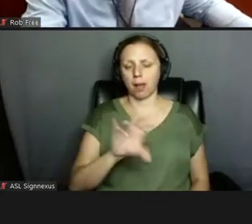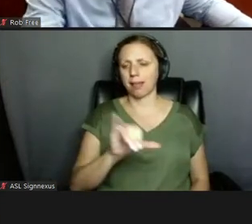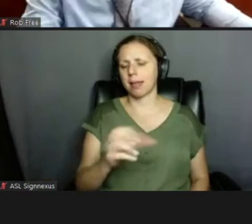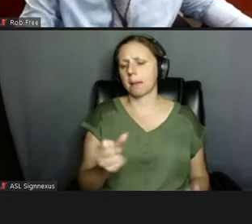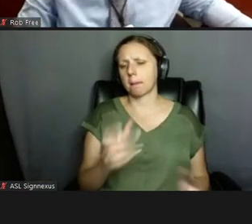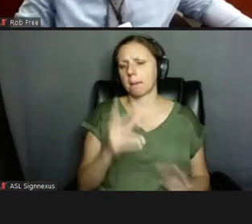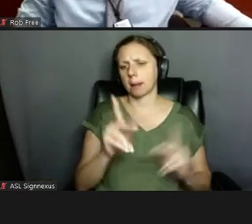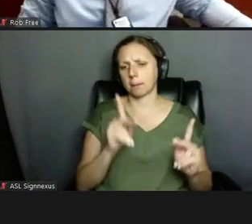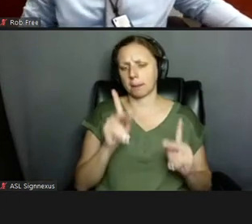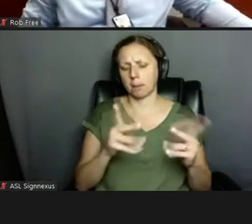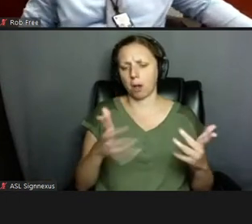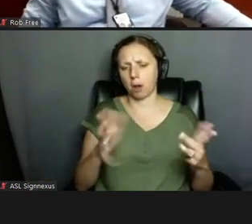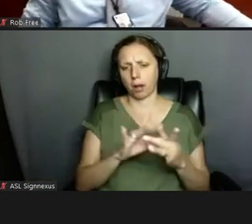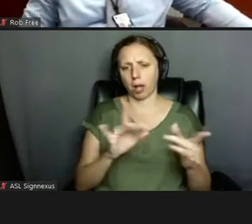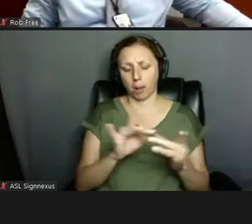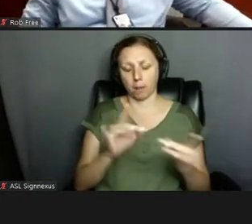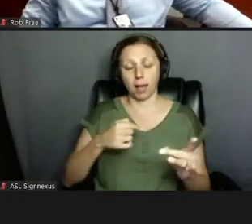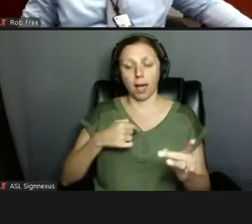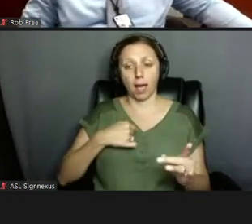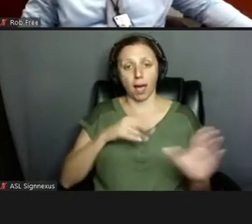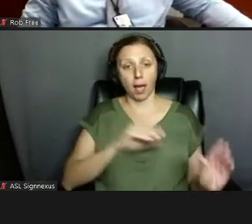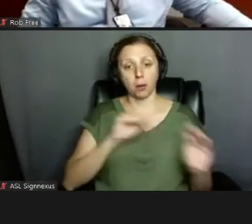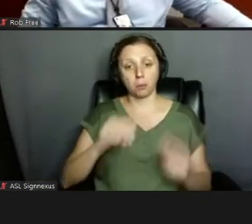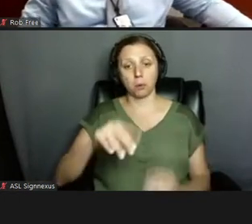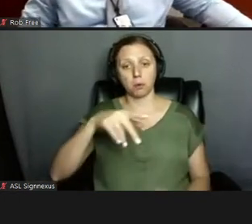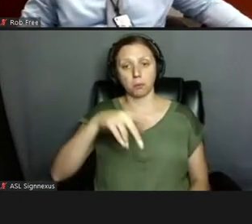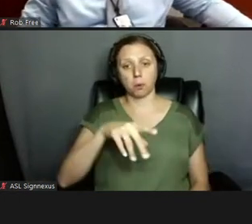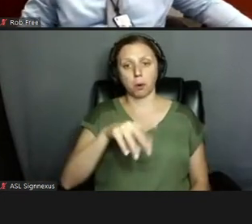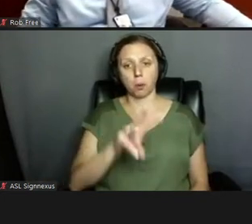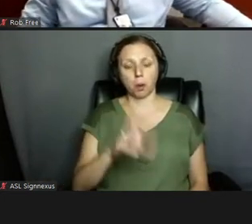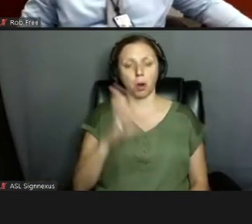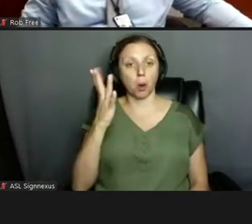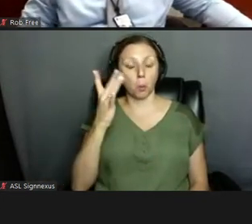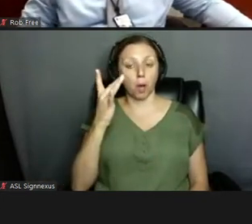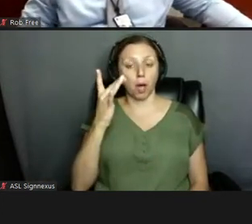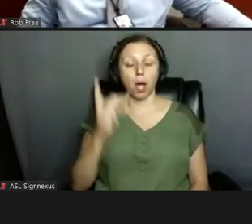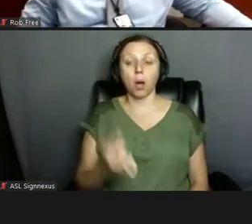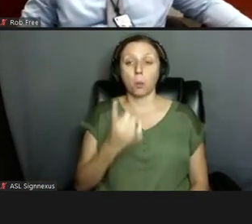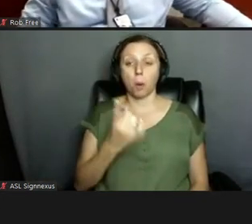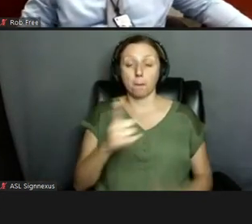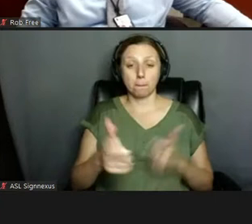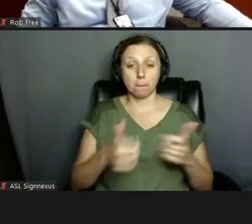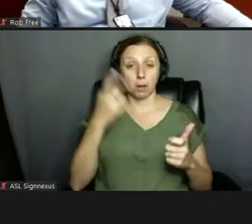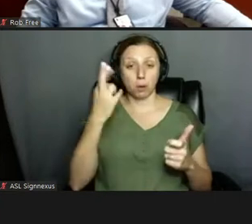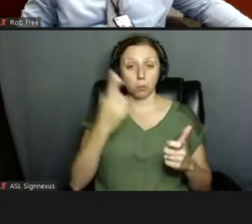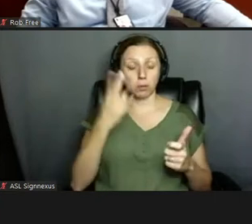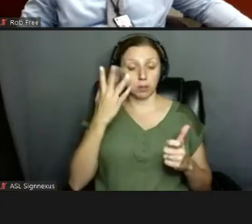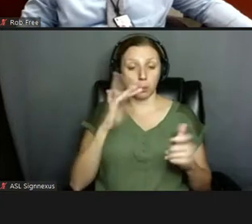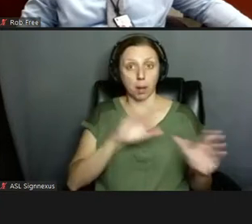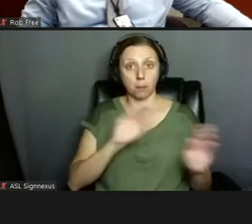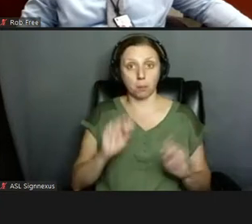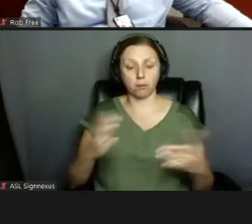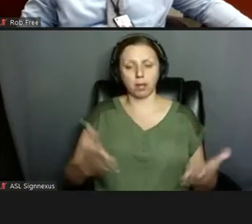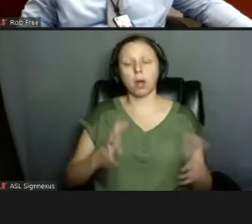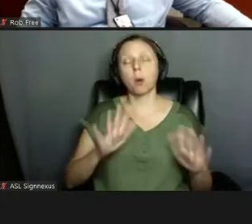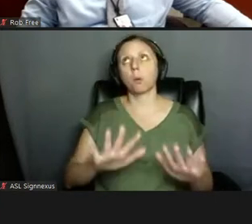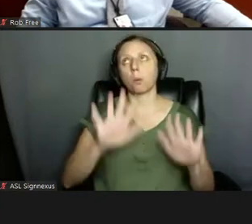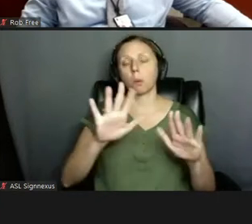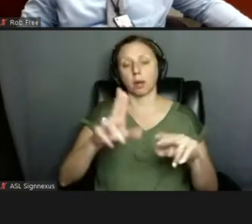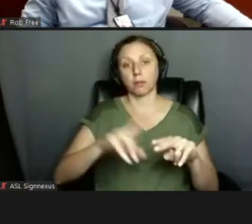spoke here, I moved to Port Washington because, and one of the big factors was the fact that it had this wonderful train line